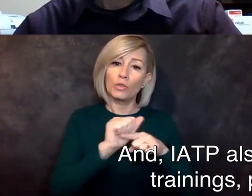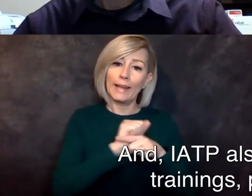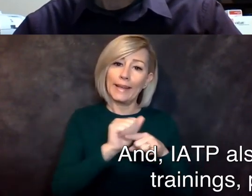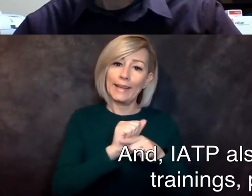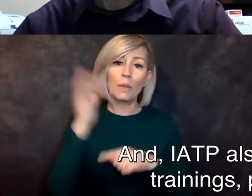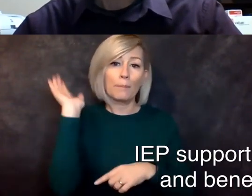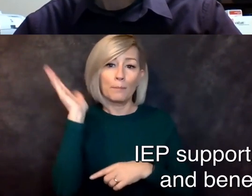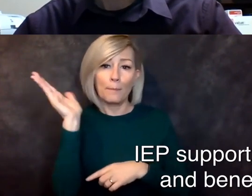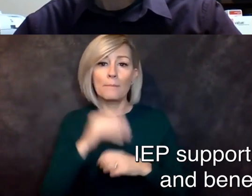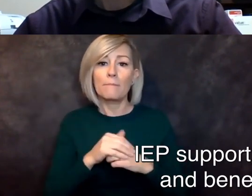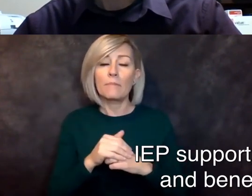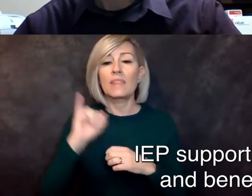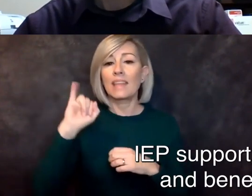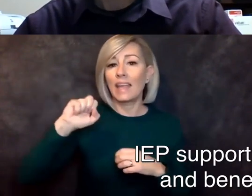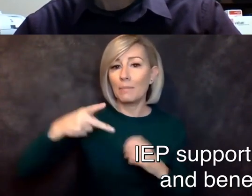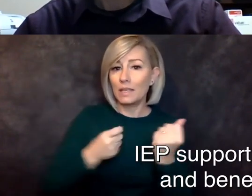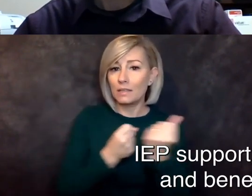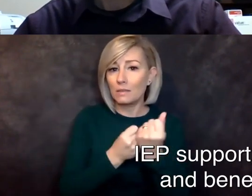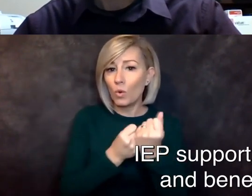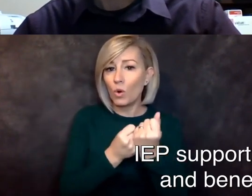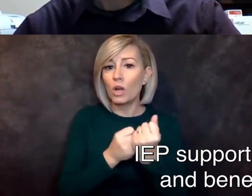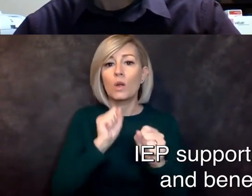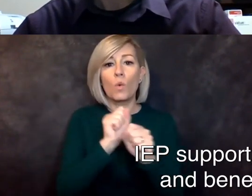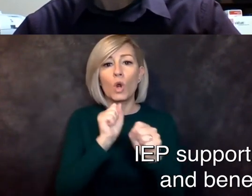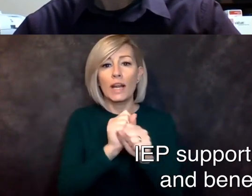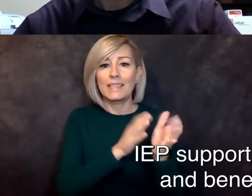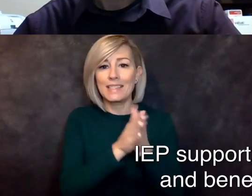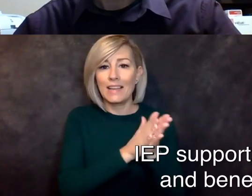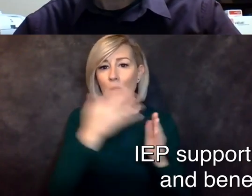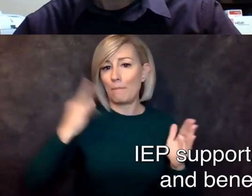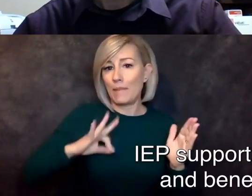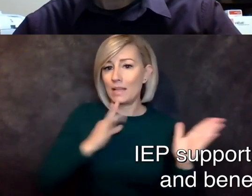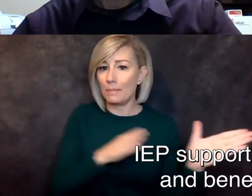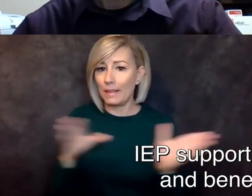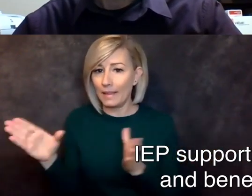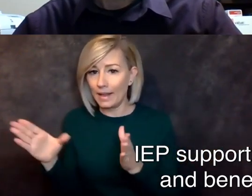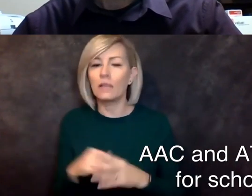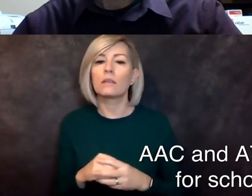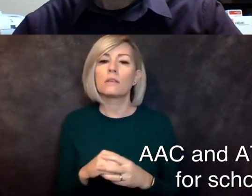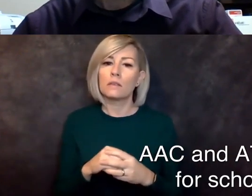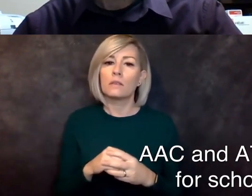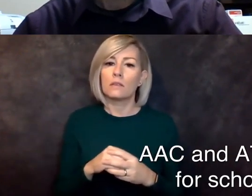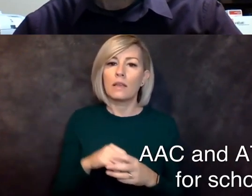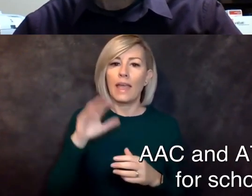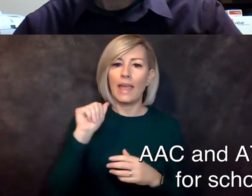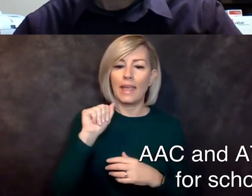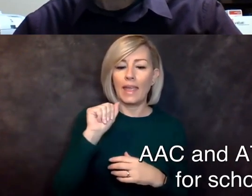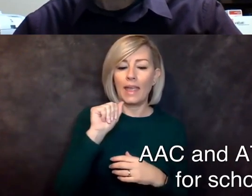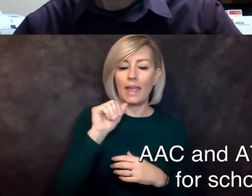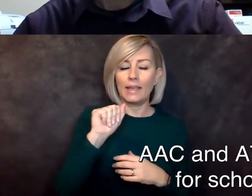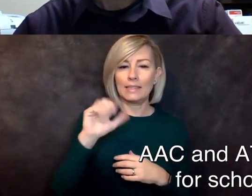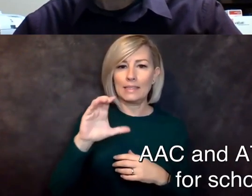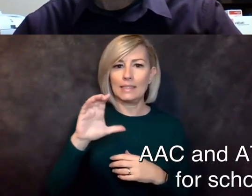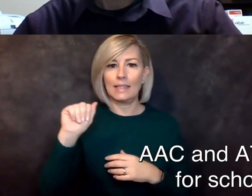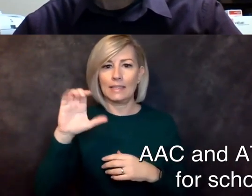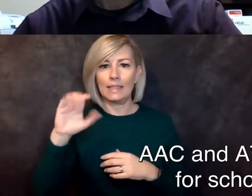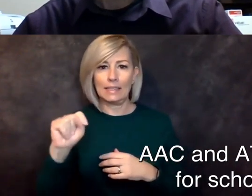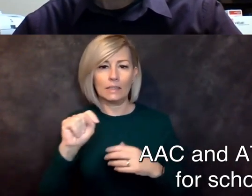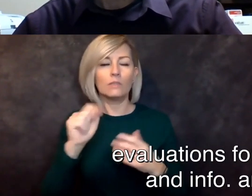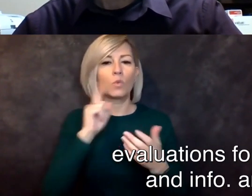presentations, IEP support, work incentive and benefits planning, AAC and AT assessments for school